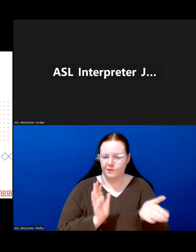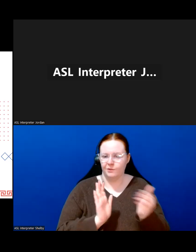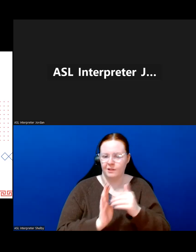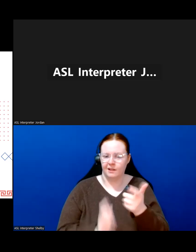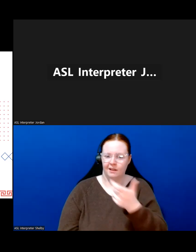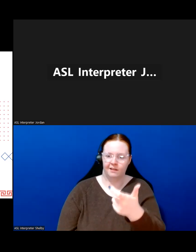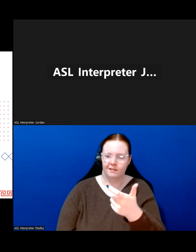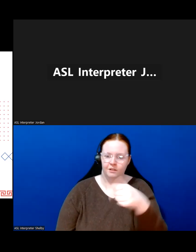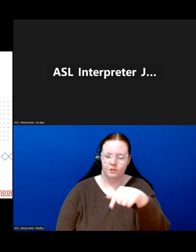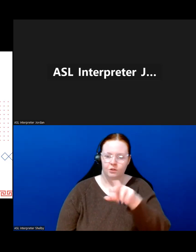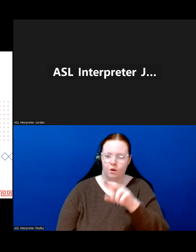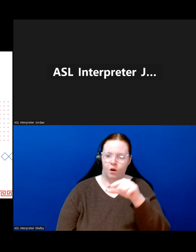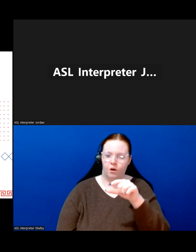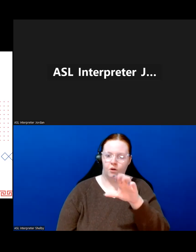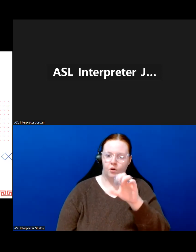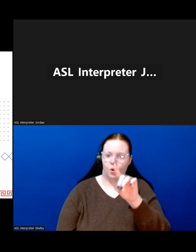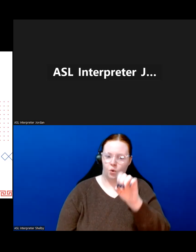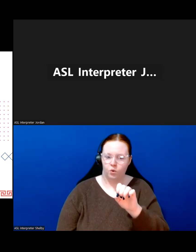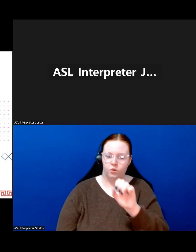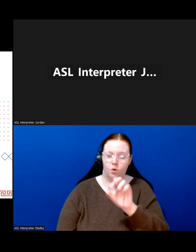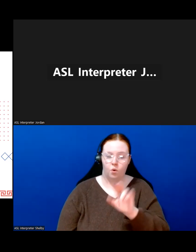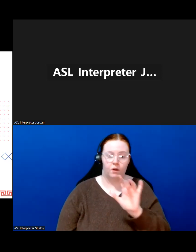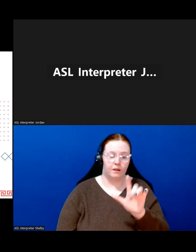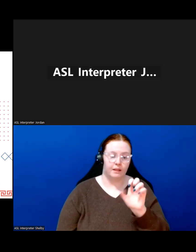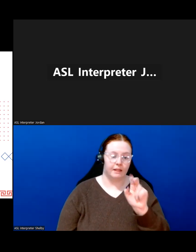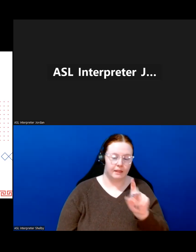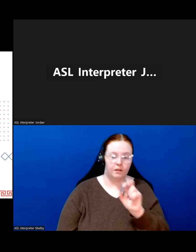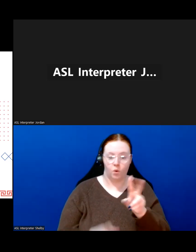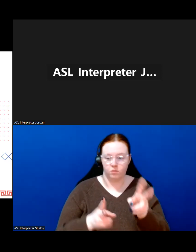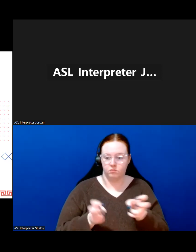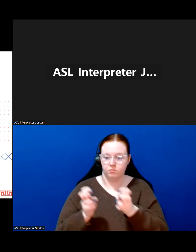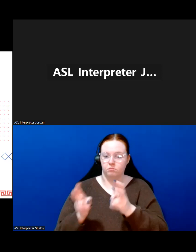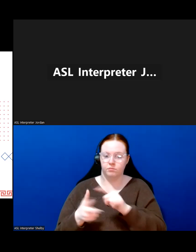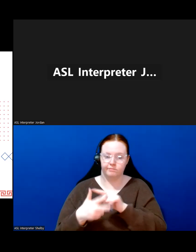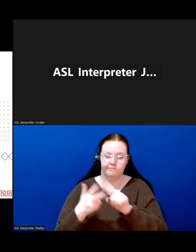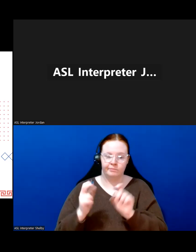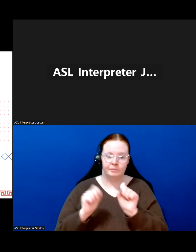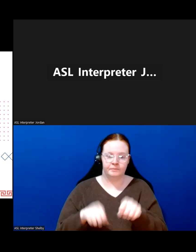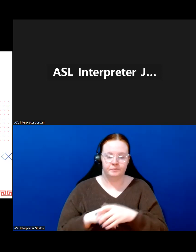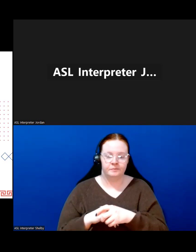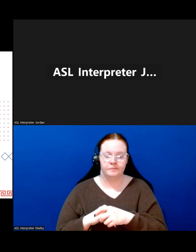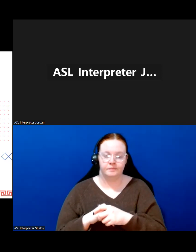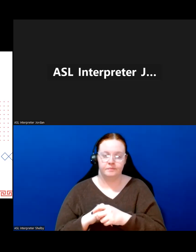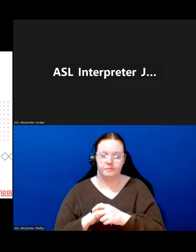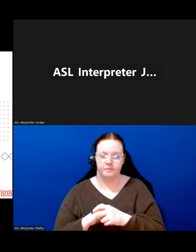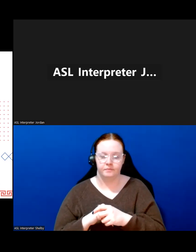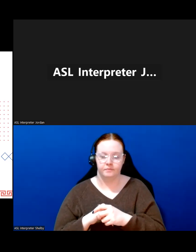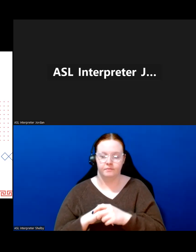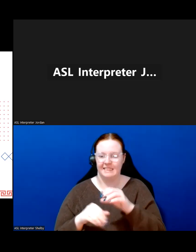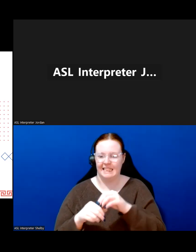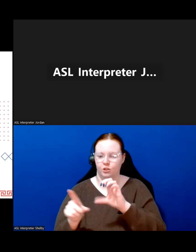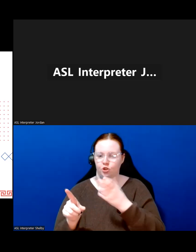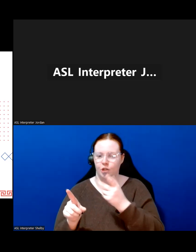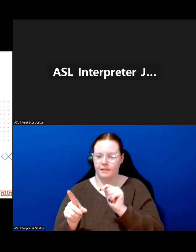and click on the link that's provided, or you can copy and paste the URL link that was in the chat box.